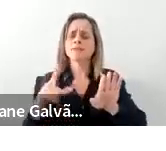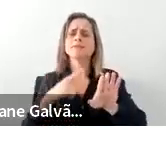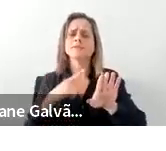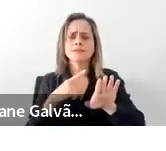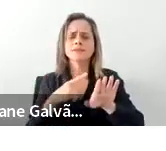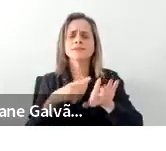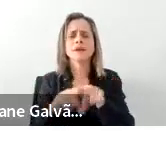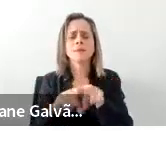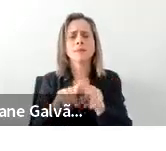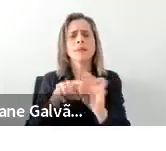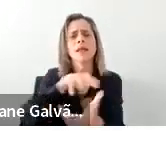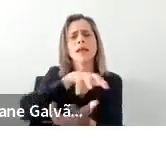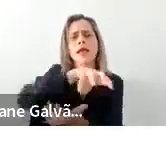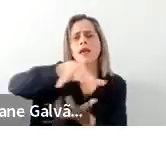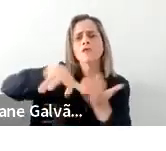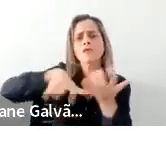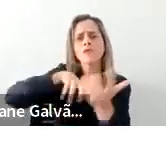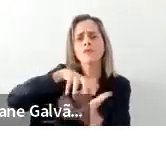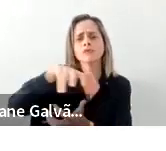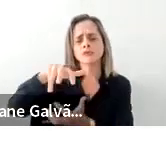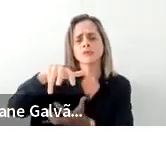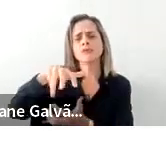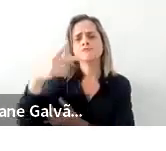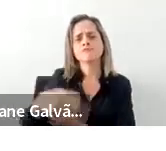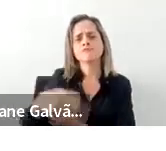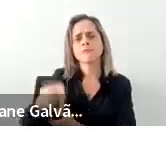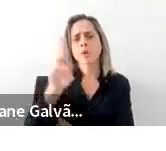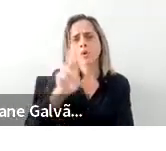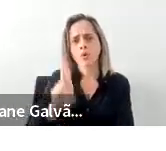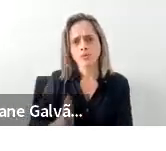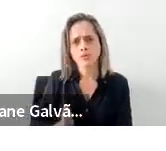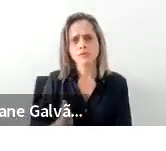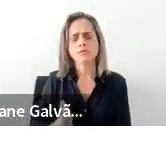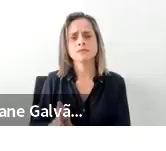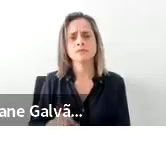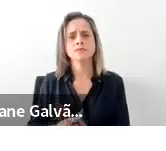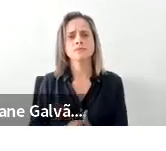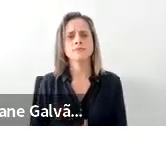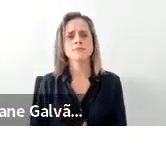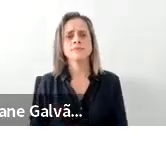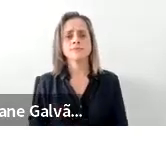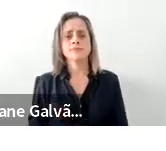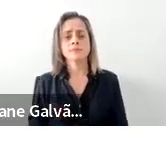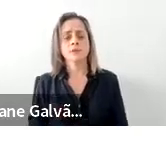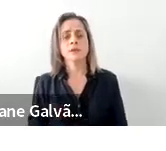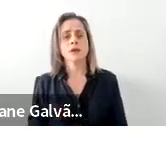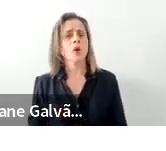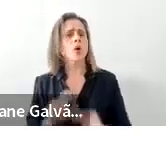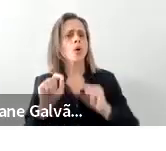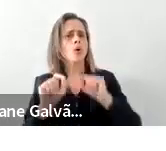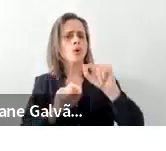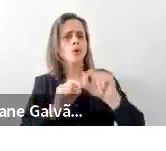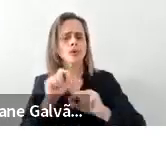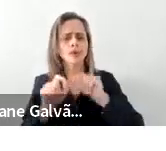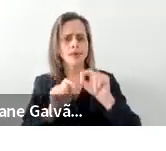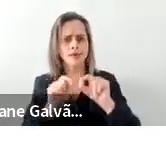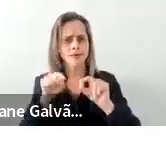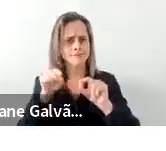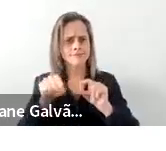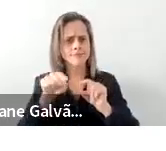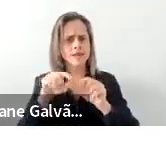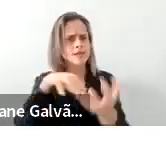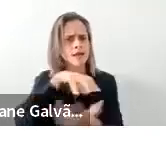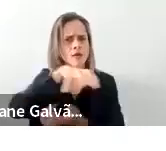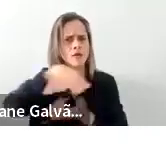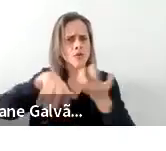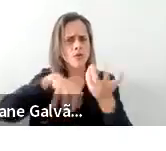was keen to argue against those who thought that he had produced a